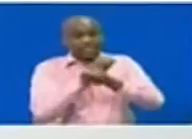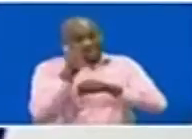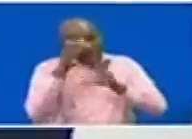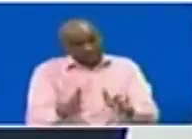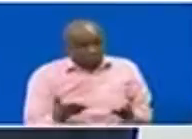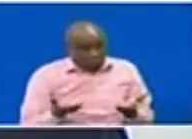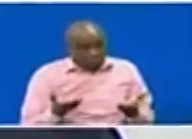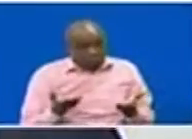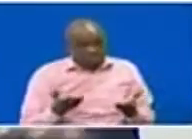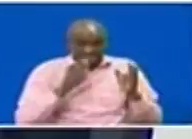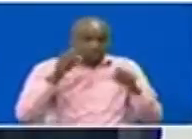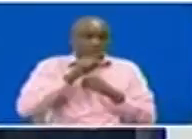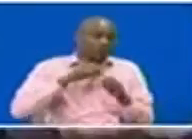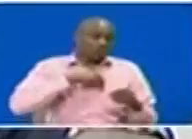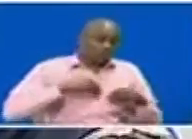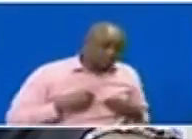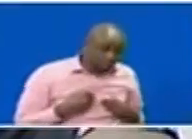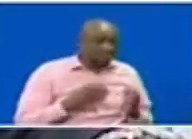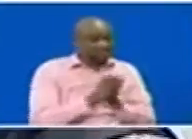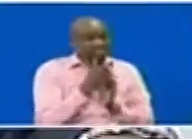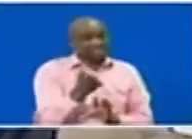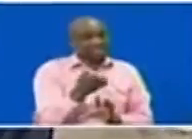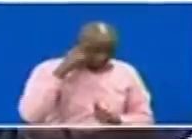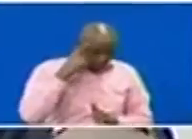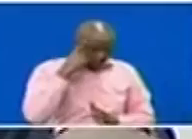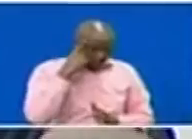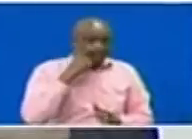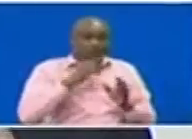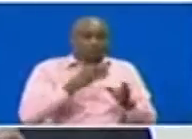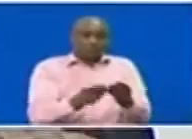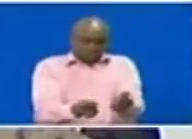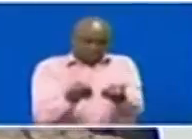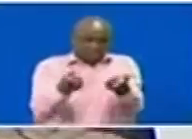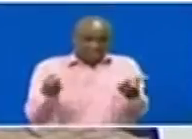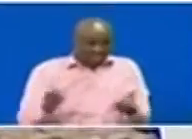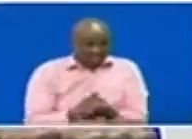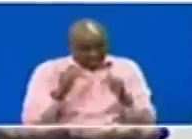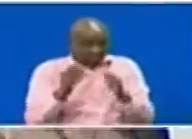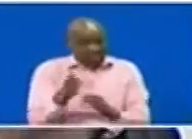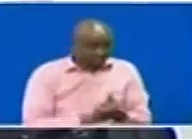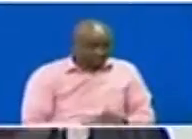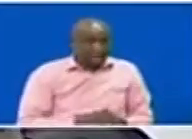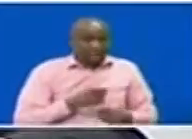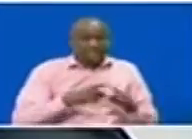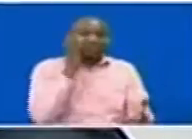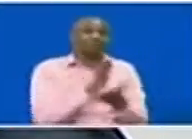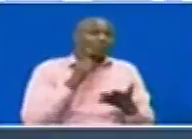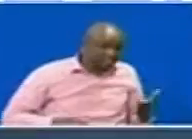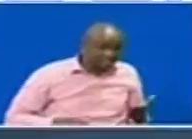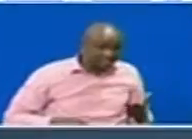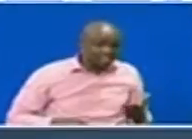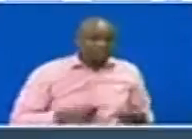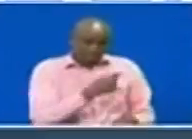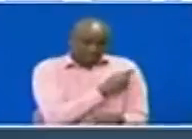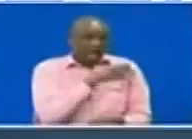mm-hmm. and issues of corruption and those kind of issues can be dealt with at that devolved level. But the truth of the matter, like